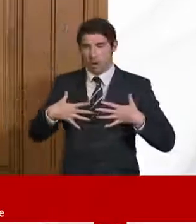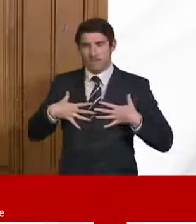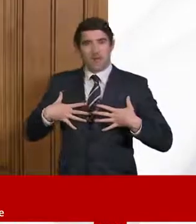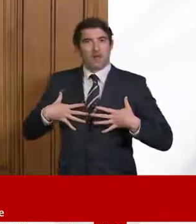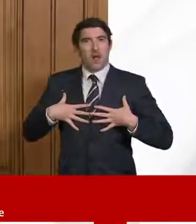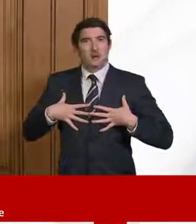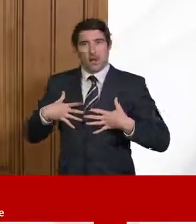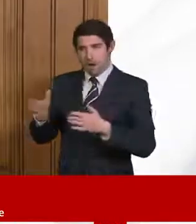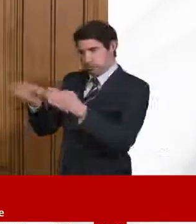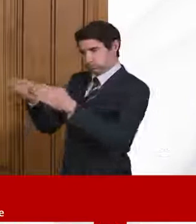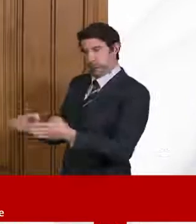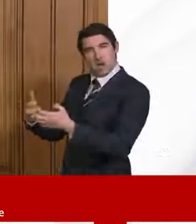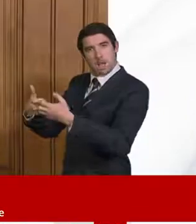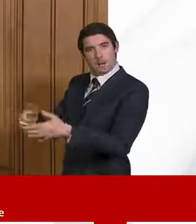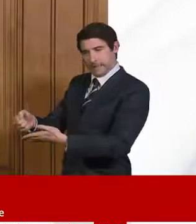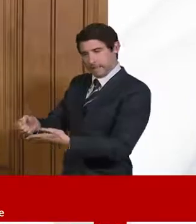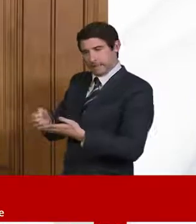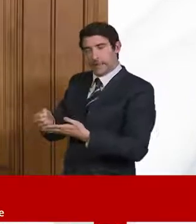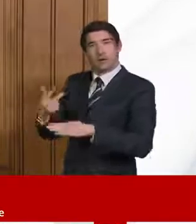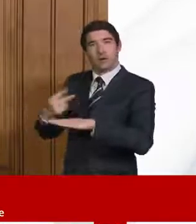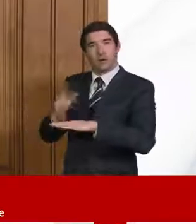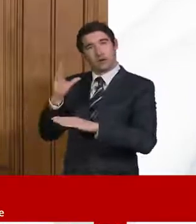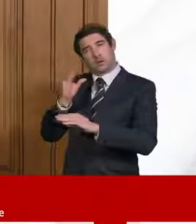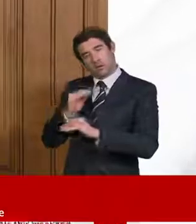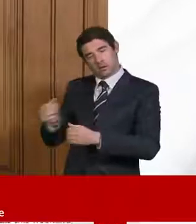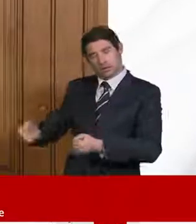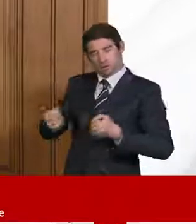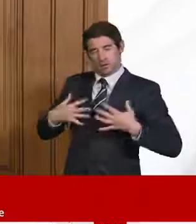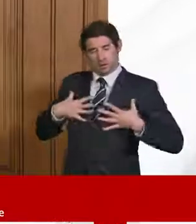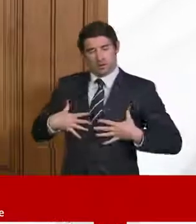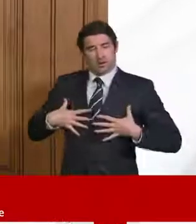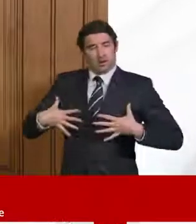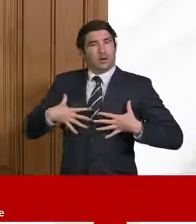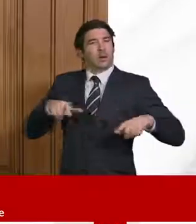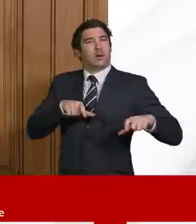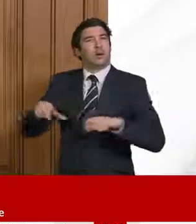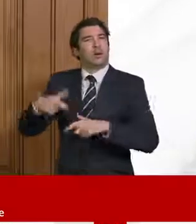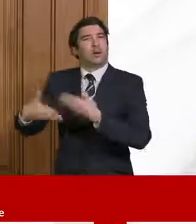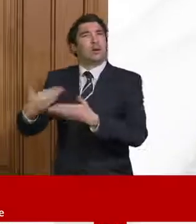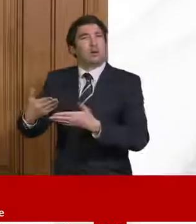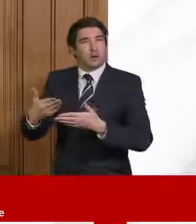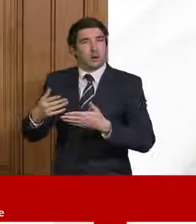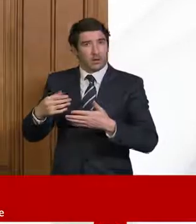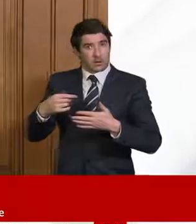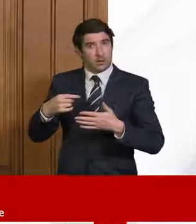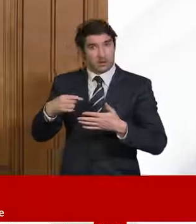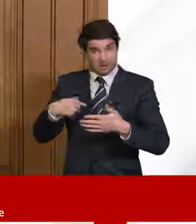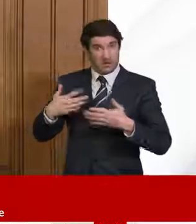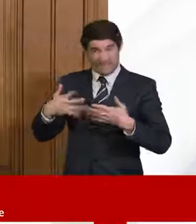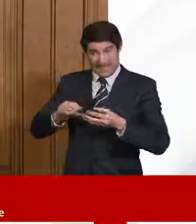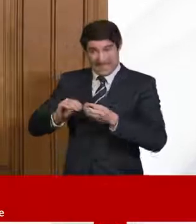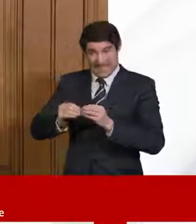machine to support their breathing. And that is what we've been doing over the